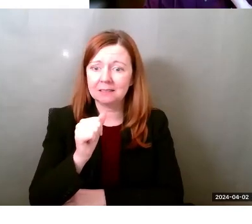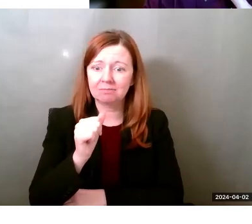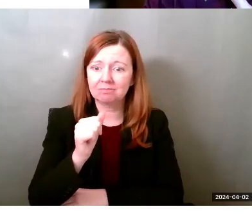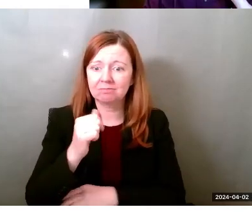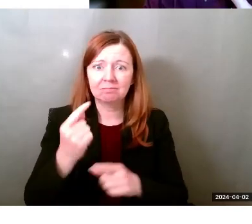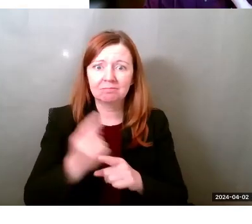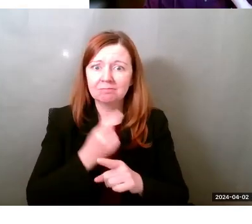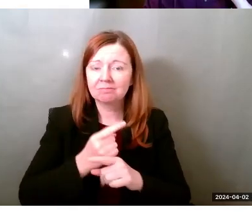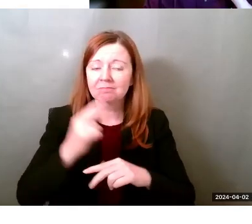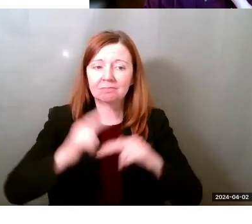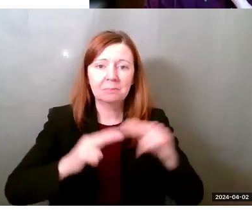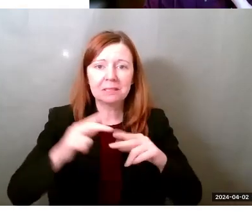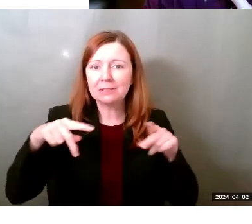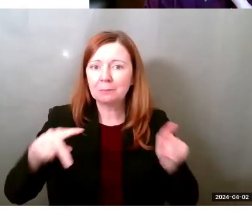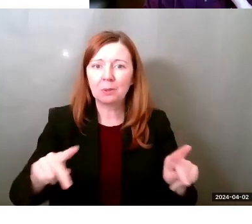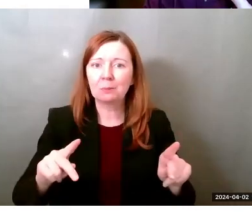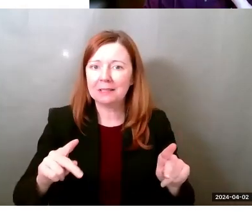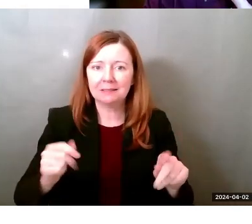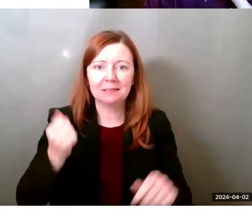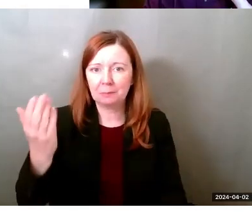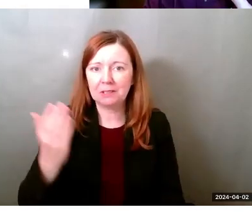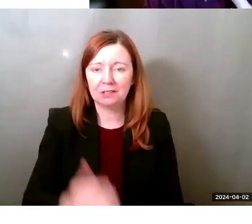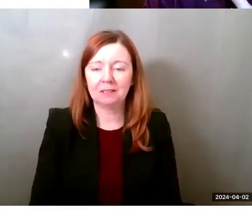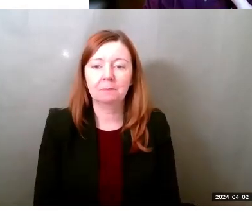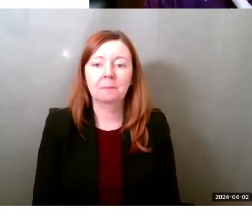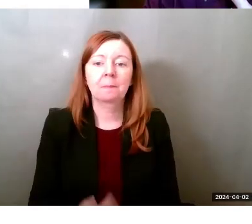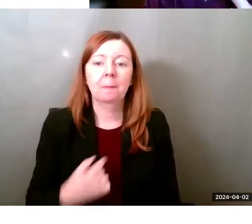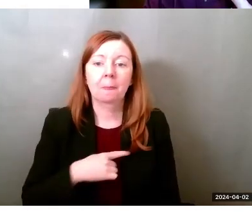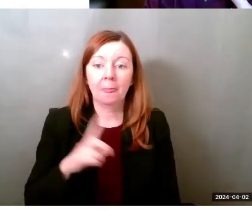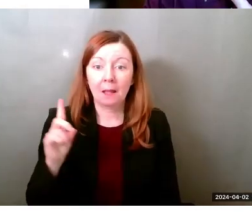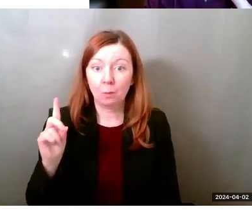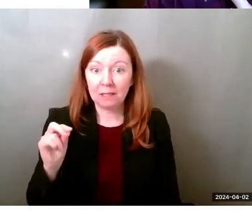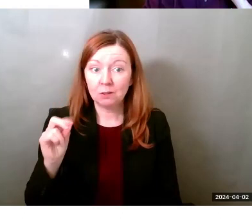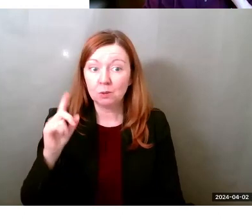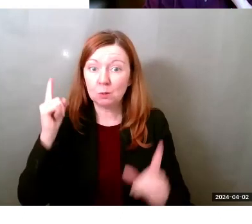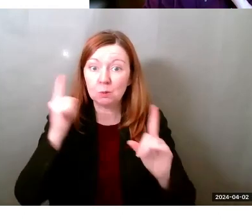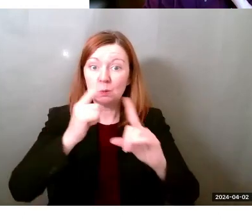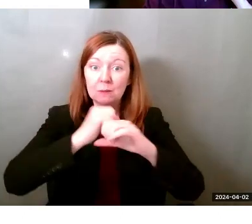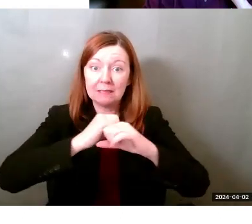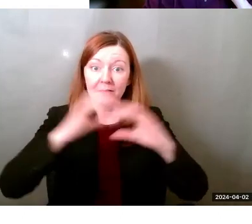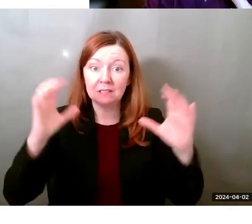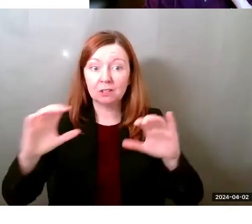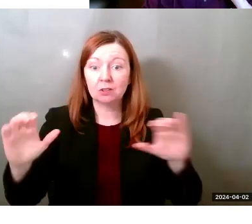building permit submission. We do envision